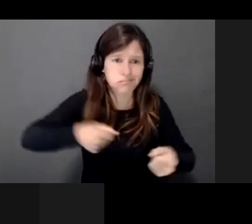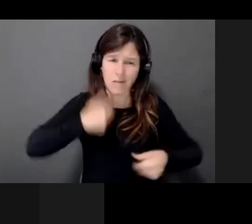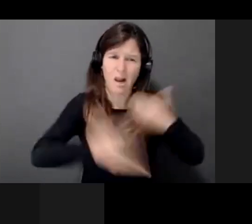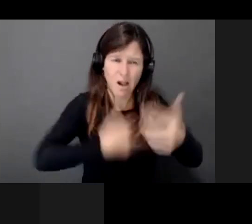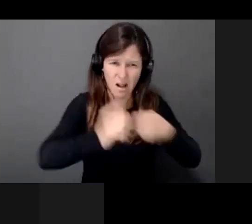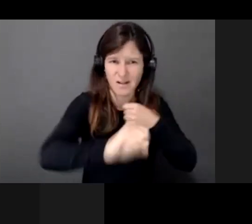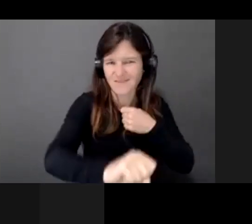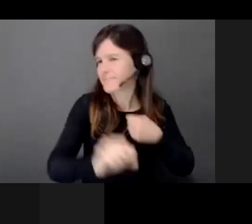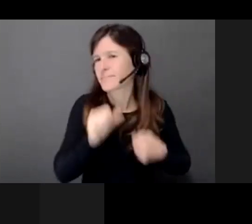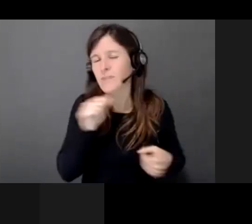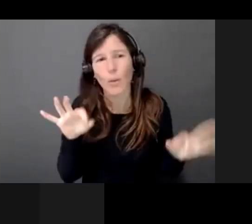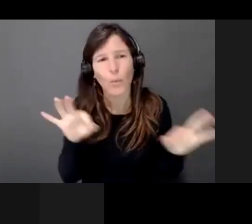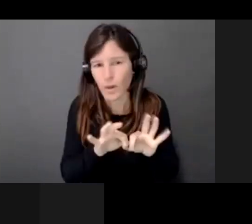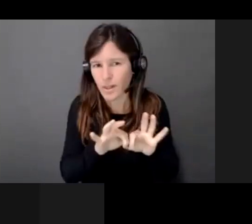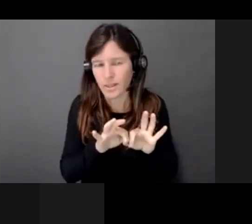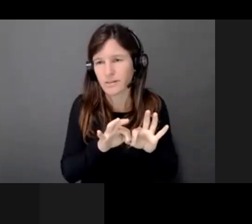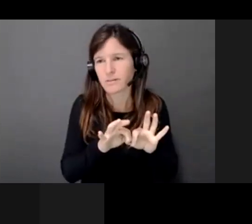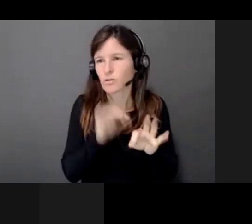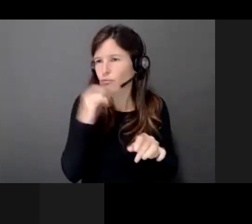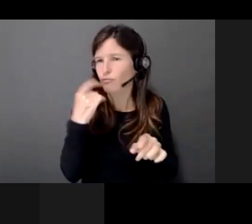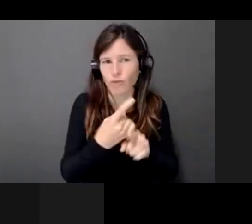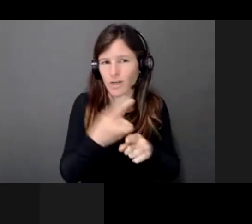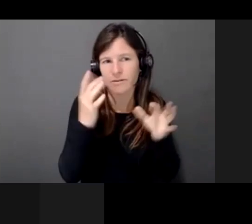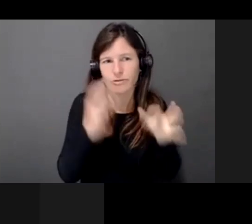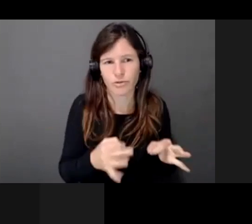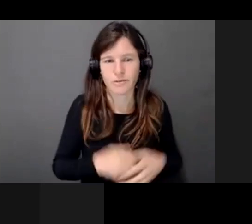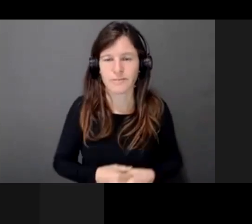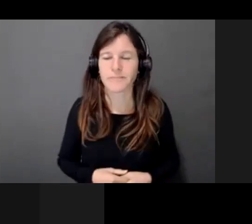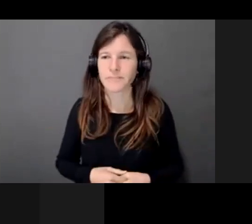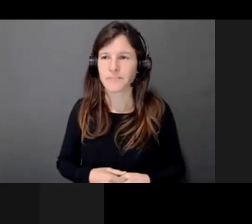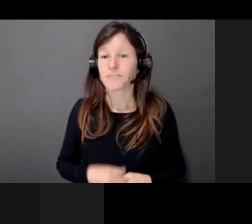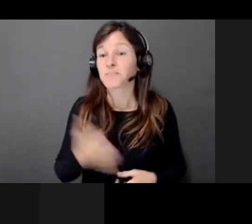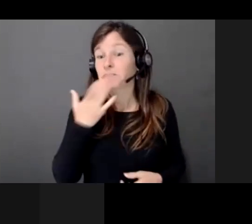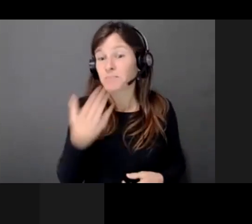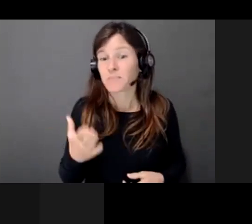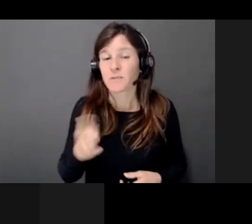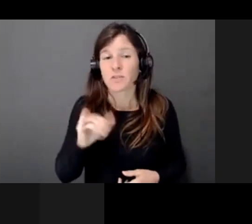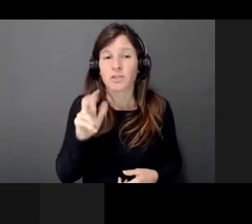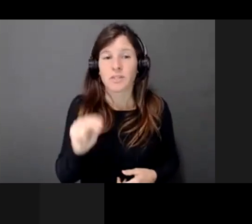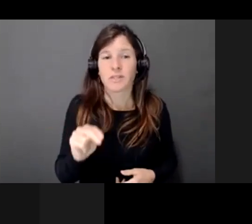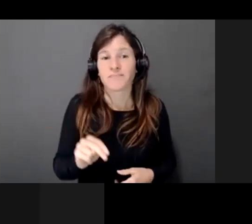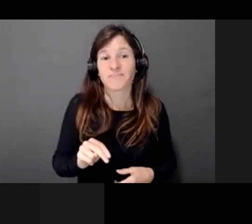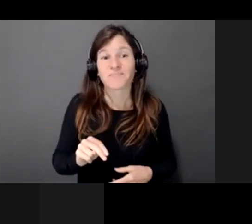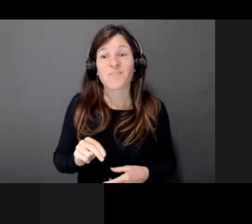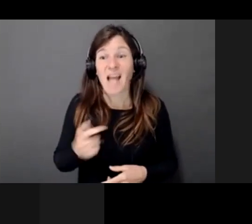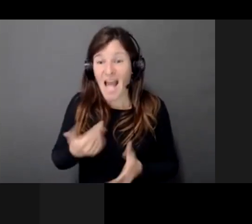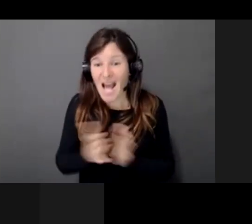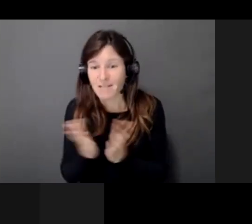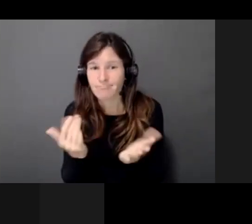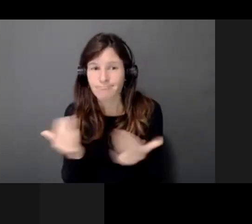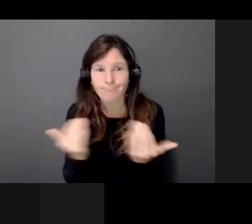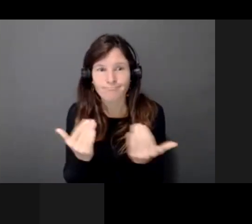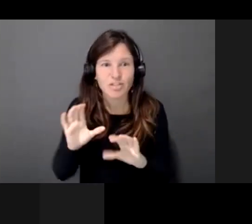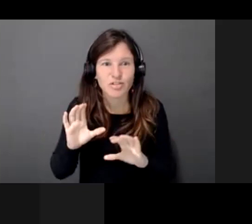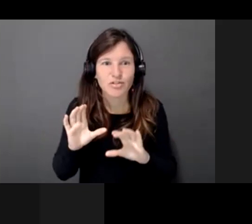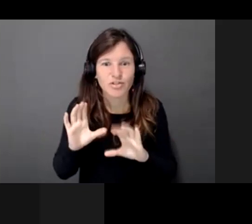Excellent, Jason. So I asked in the chat box for some questions, and when you ask, you shall receive. So we have 10